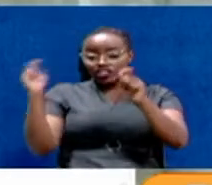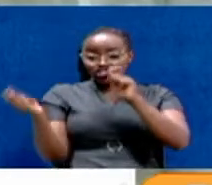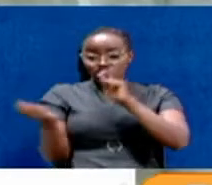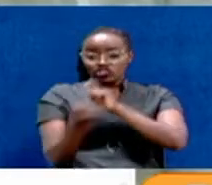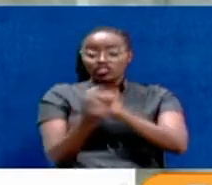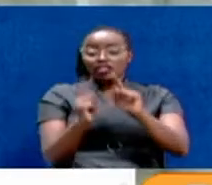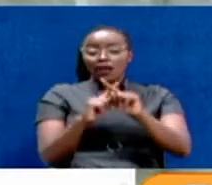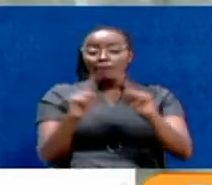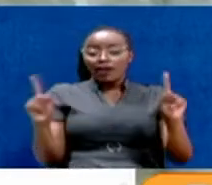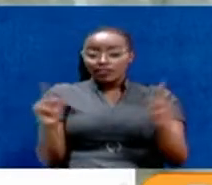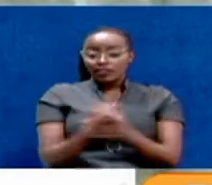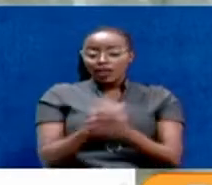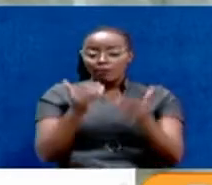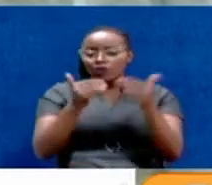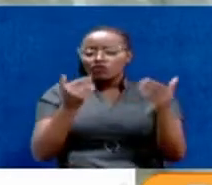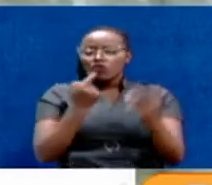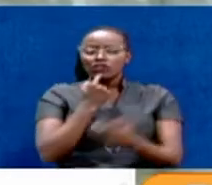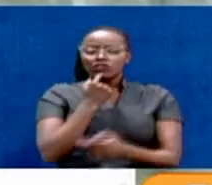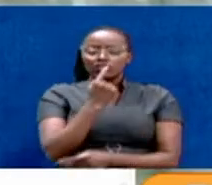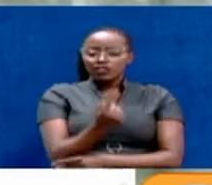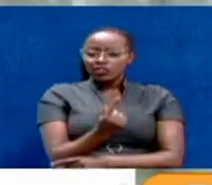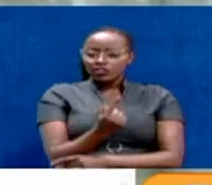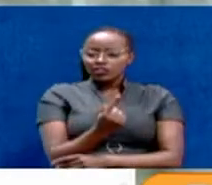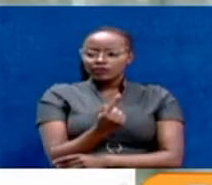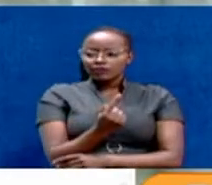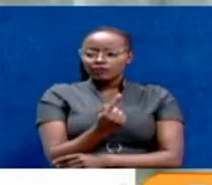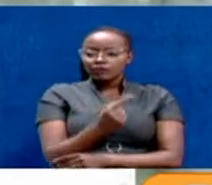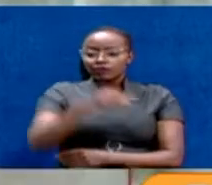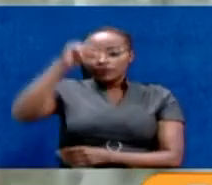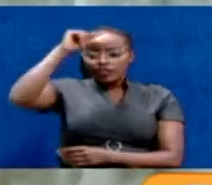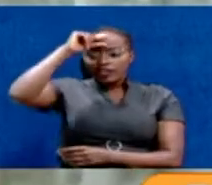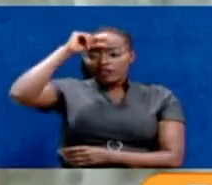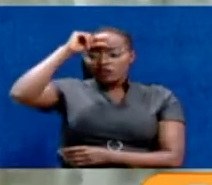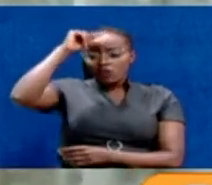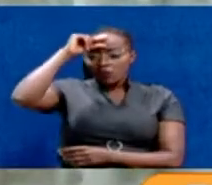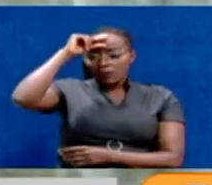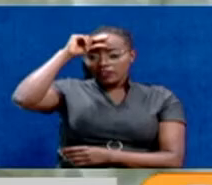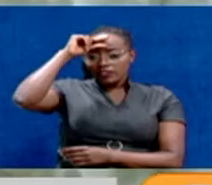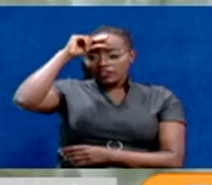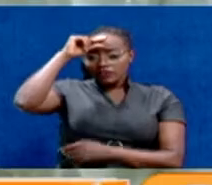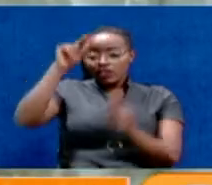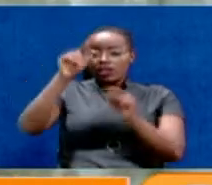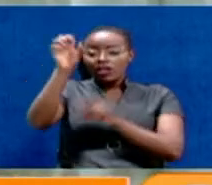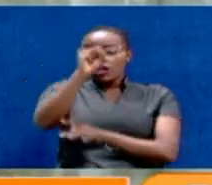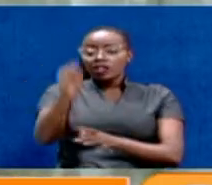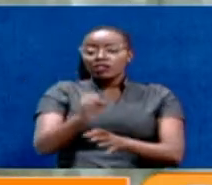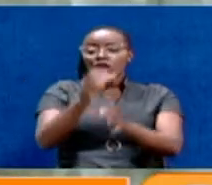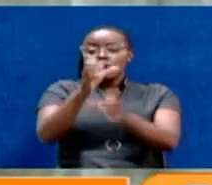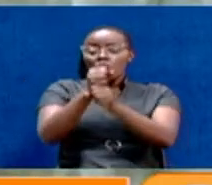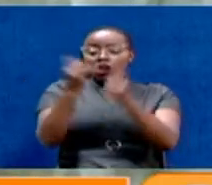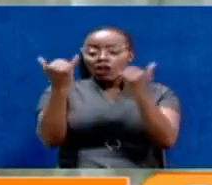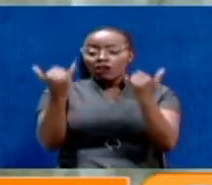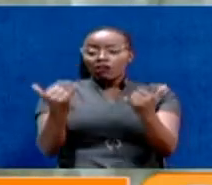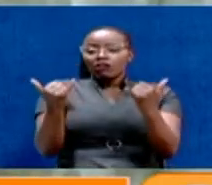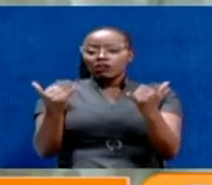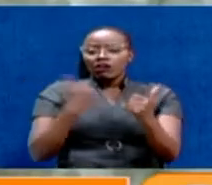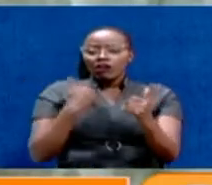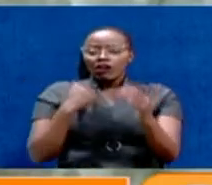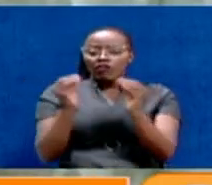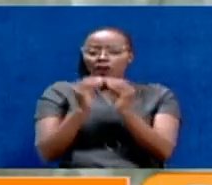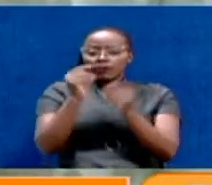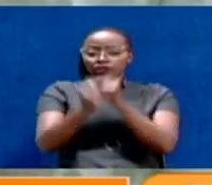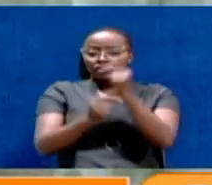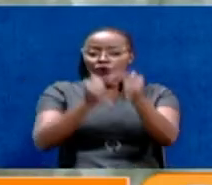But I had spoken that the government and stakeholders right now are on